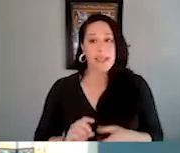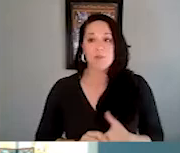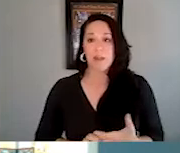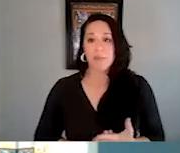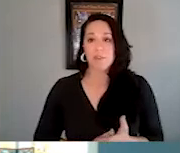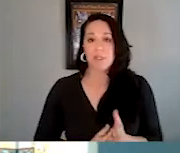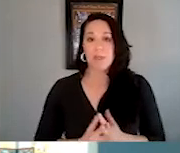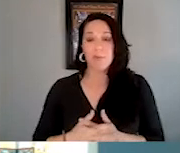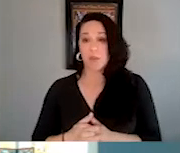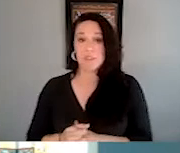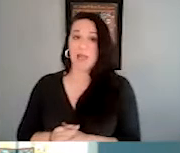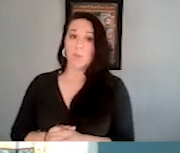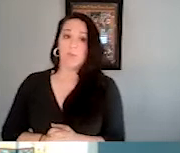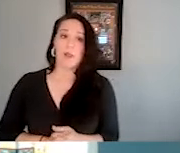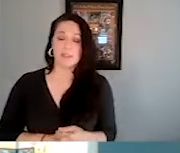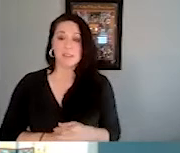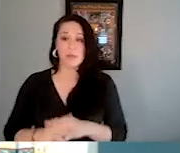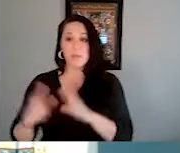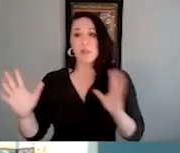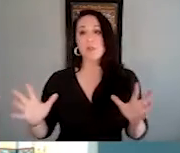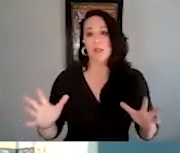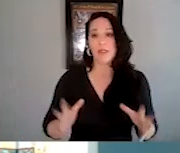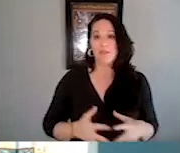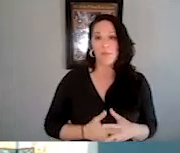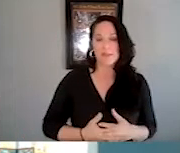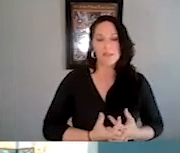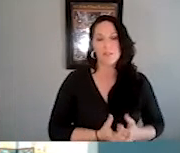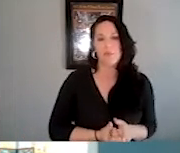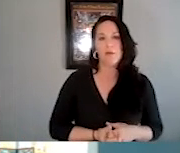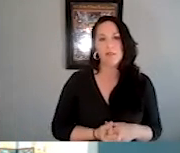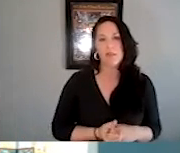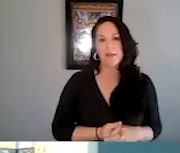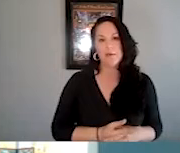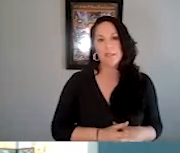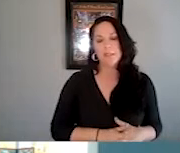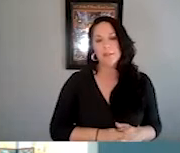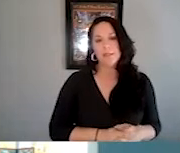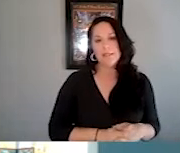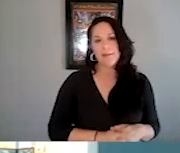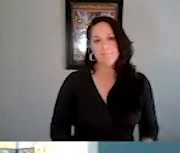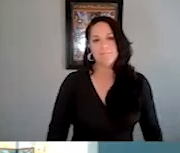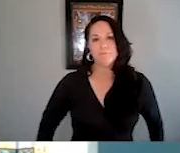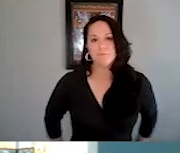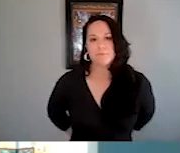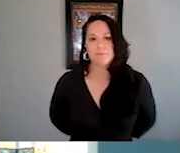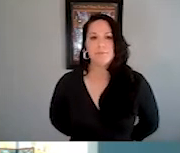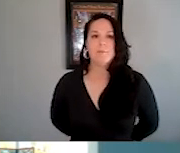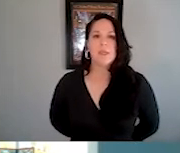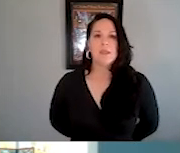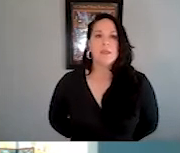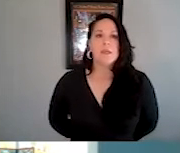doing scans, we were able to really pinpoint those and help with policies. So it can be used in a lot of different ways, not just with alcohol and tobacco. Next slide.